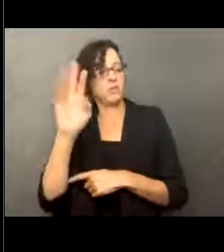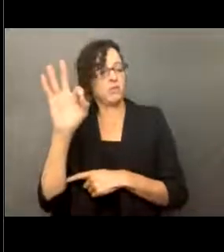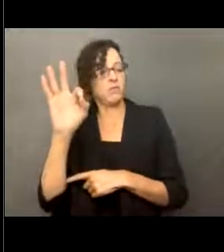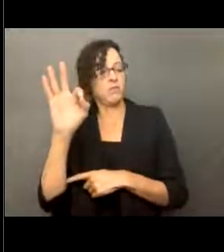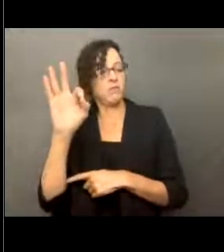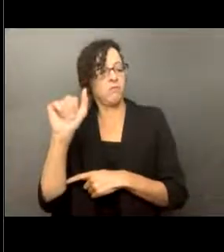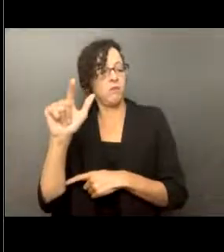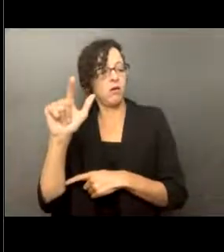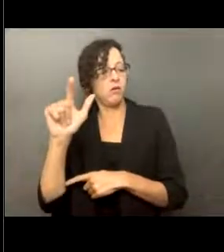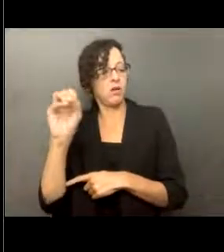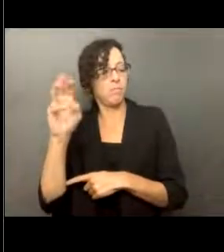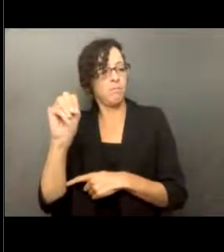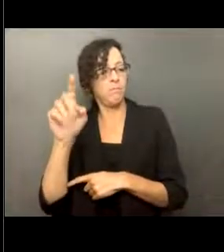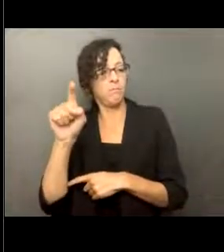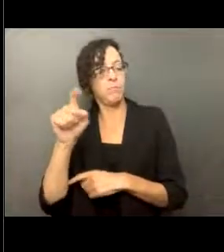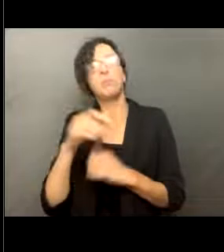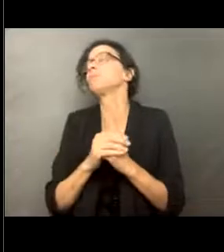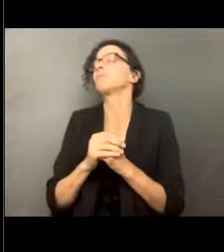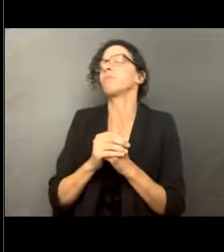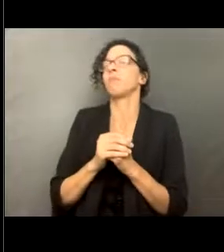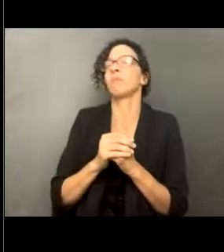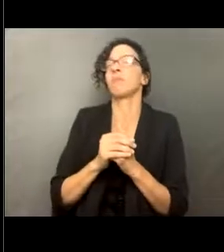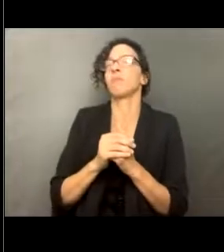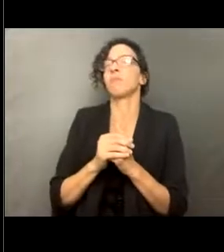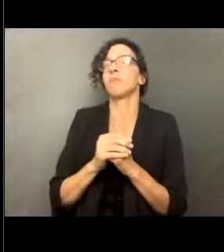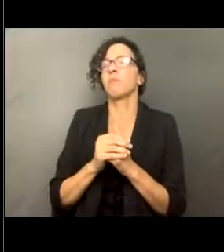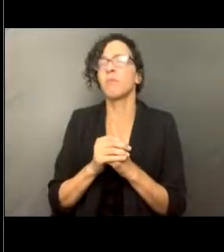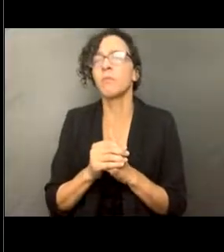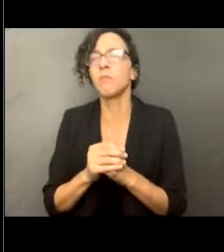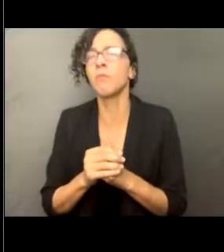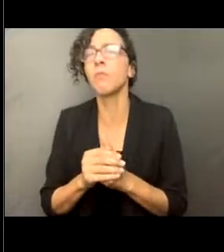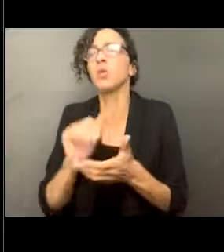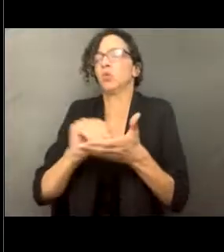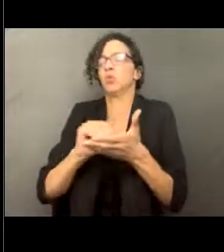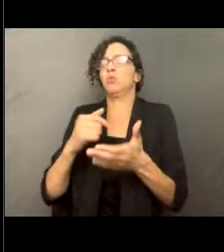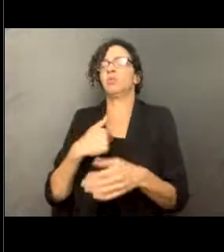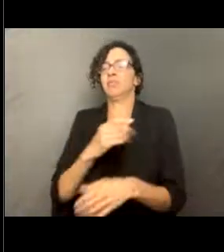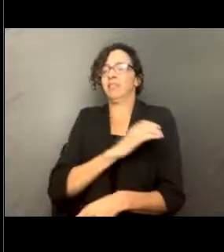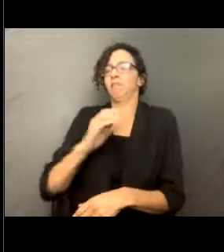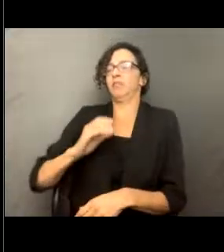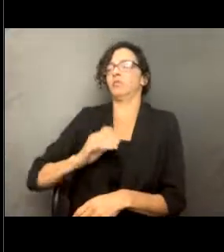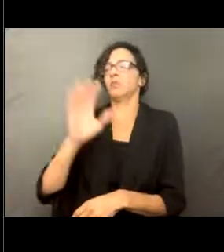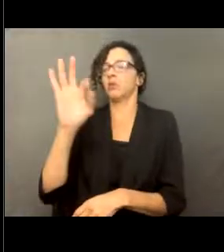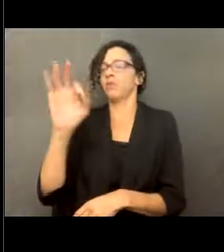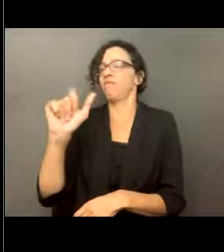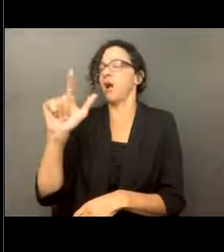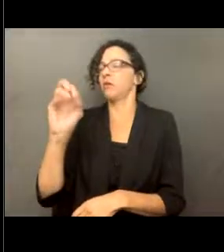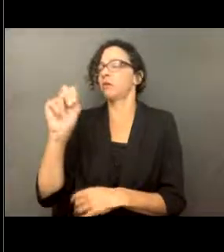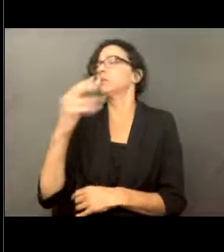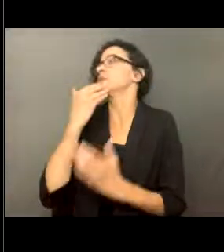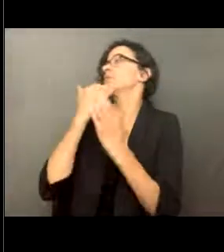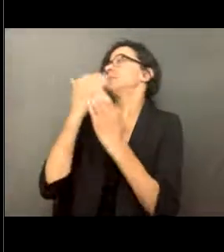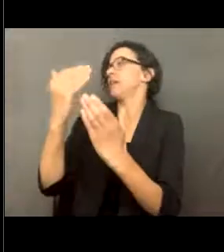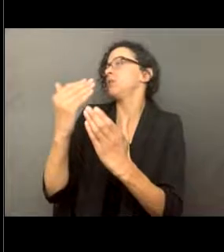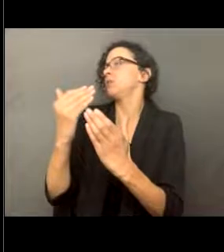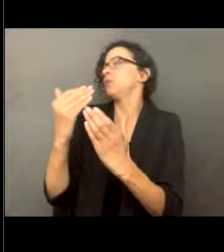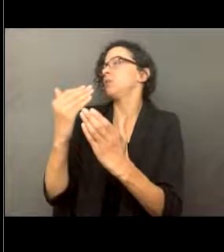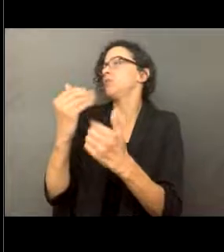Thank you, Chair. Actually, Commissioner Lugo asked the question that I wanted to ask about sustainable funding, and